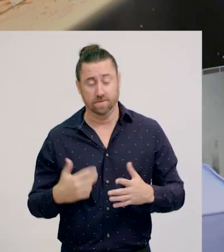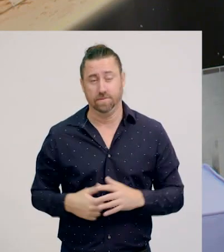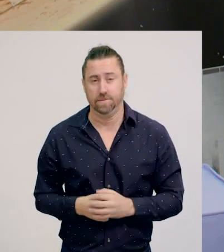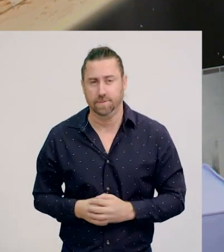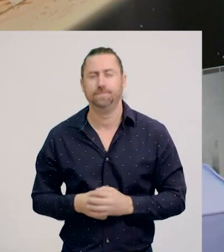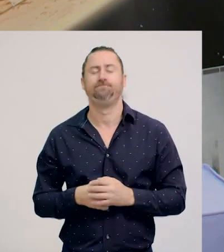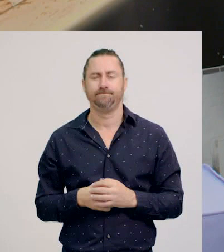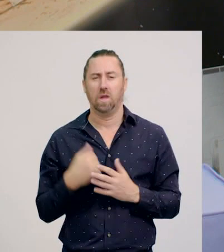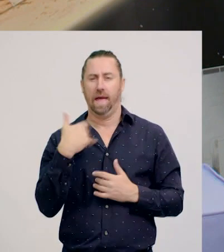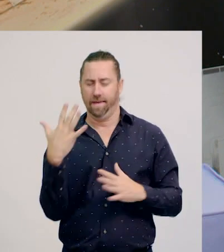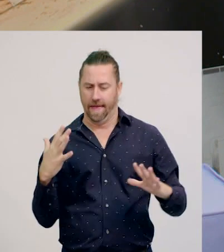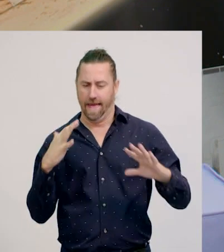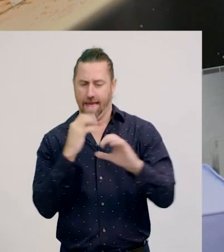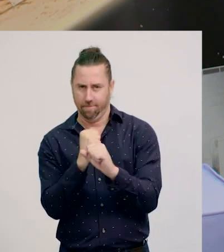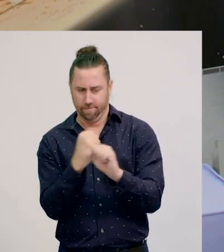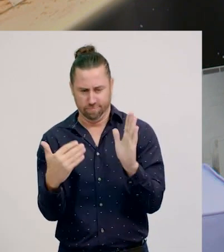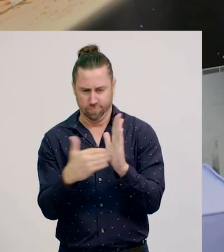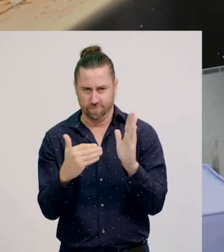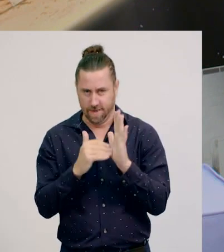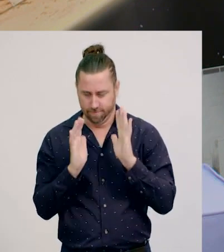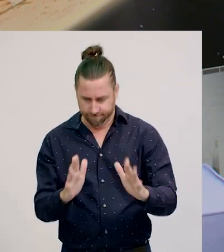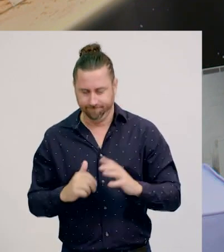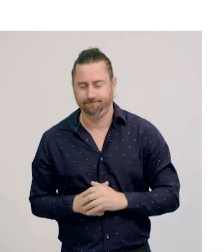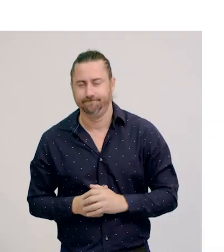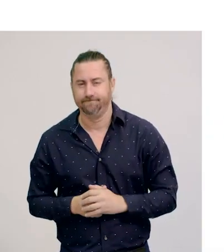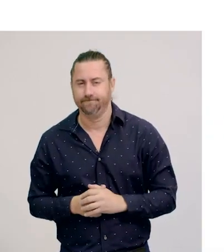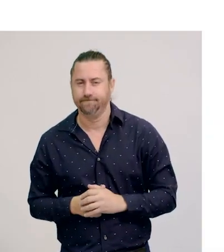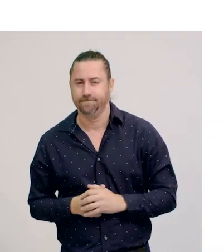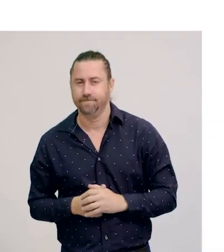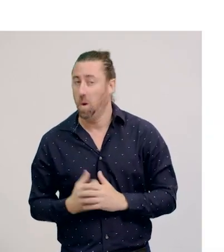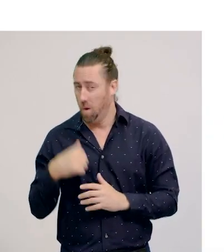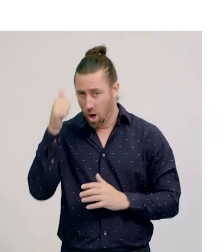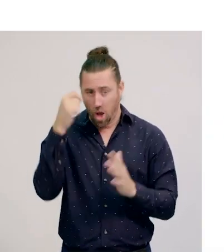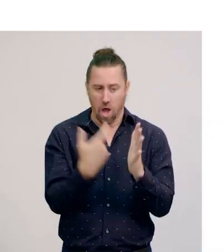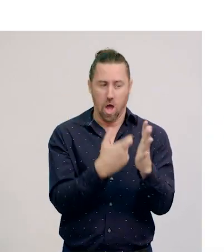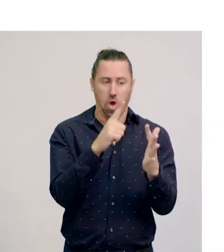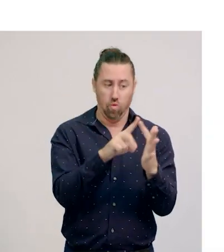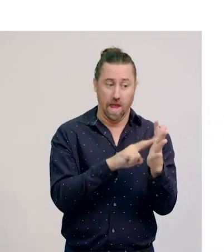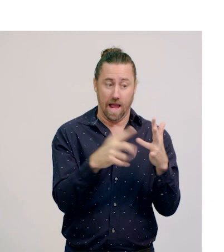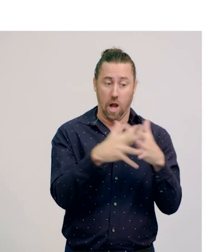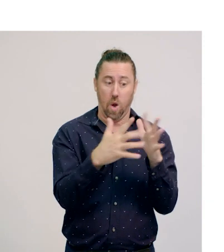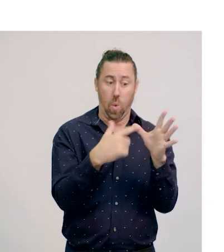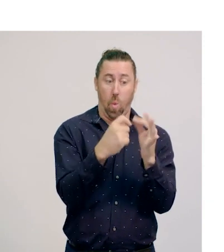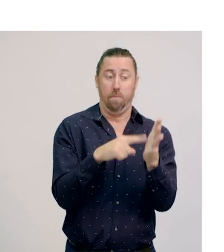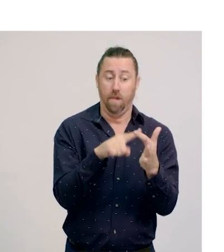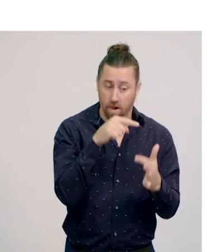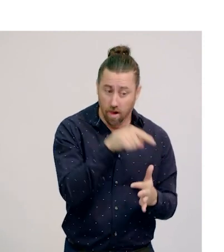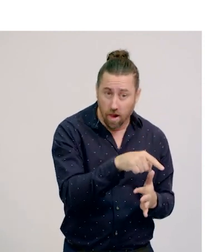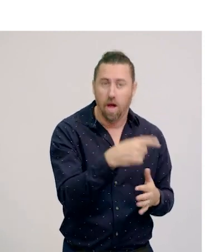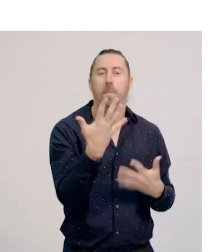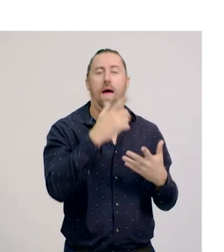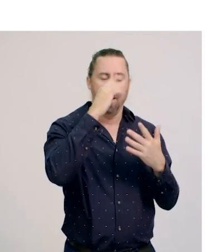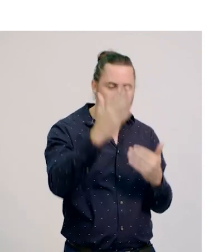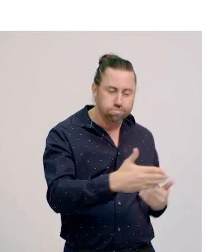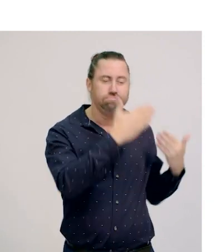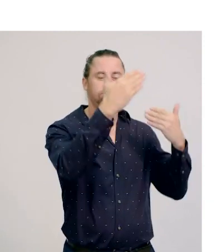Okay, let's recap what we've learned today. We know that a renewable resource is one that is